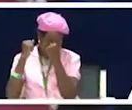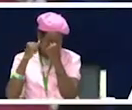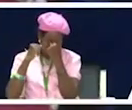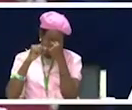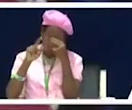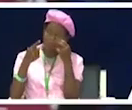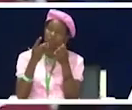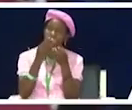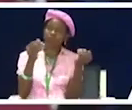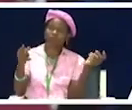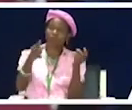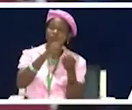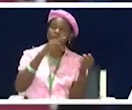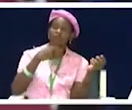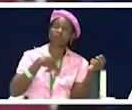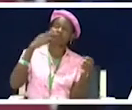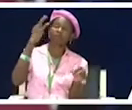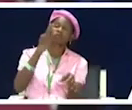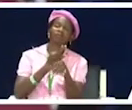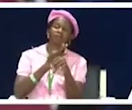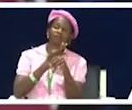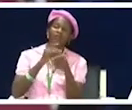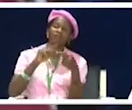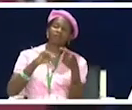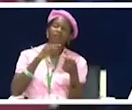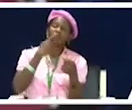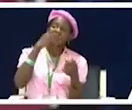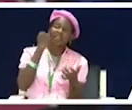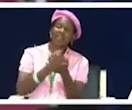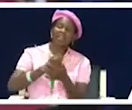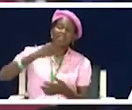Only few of you have the faith enough to say amen.